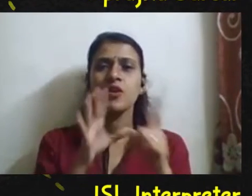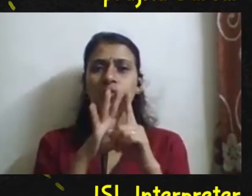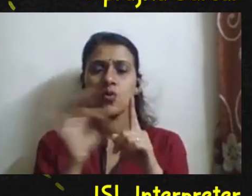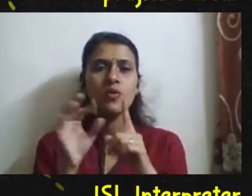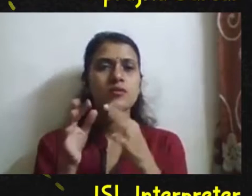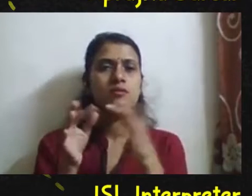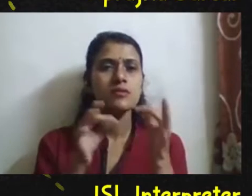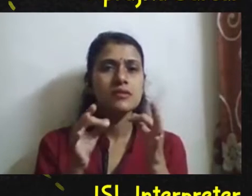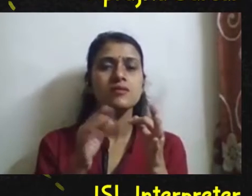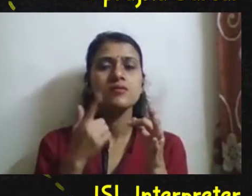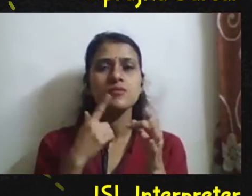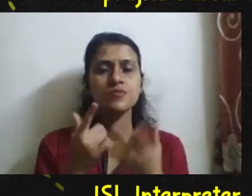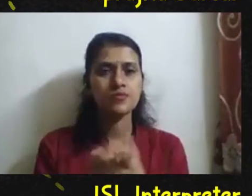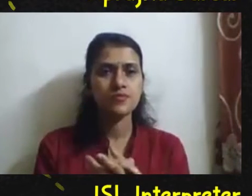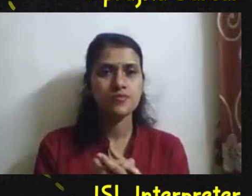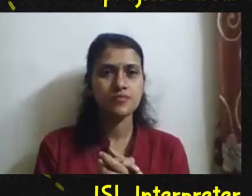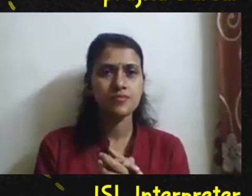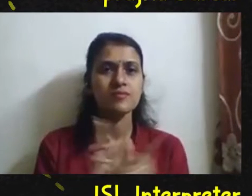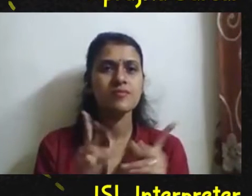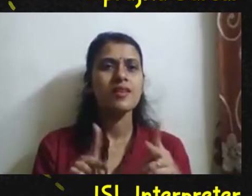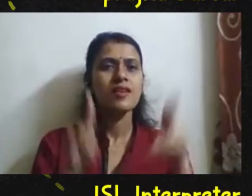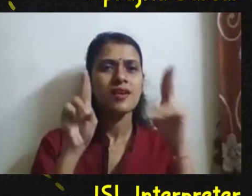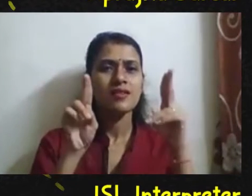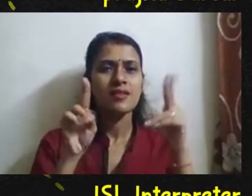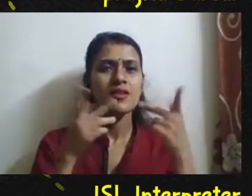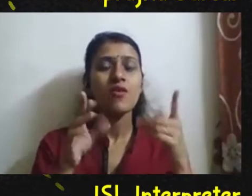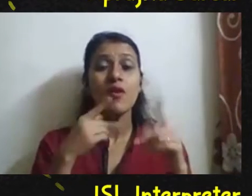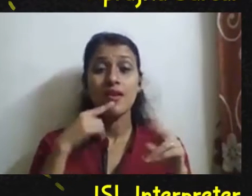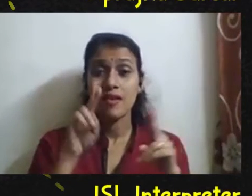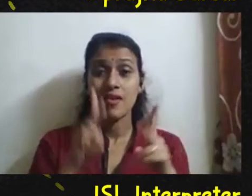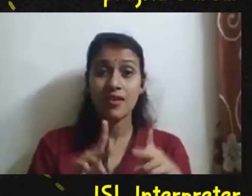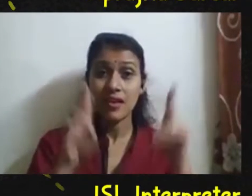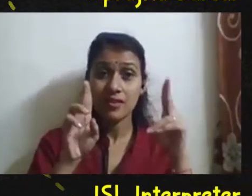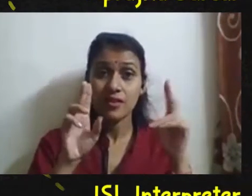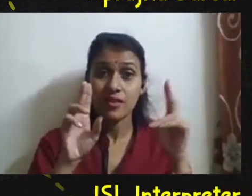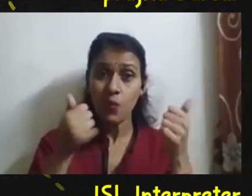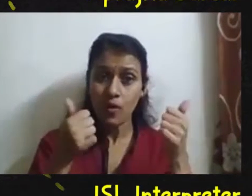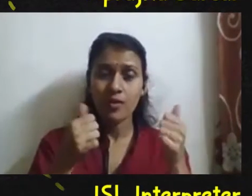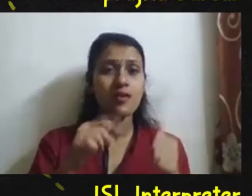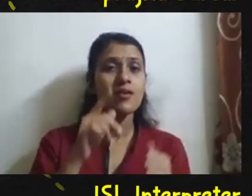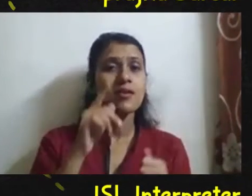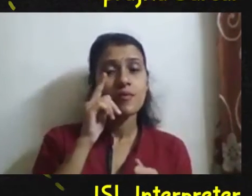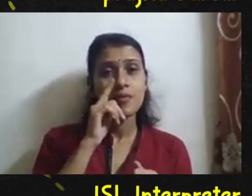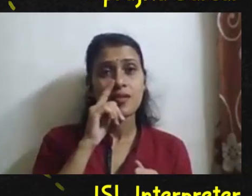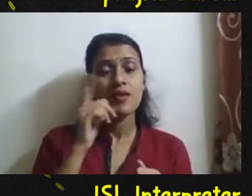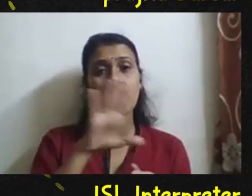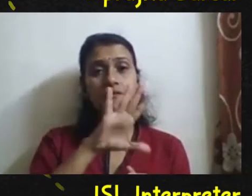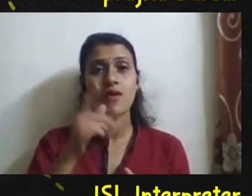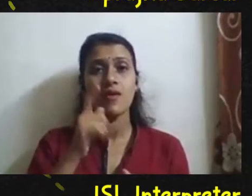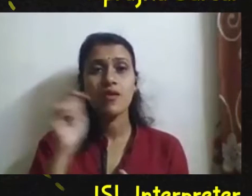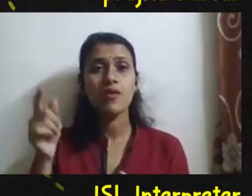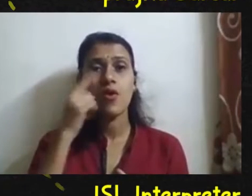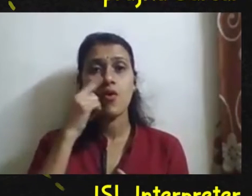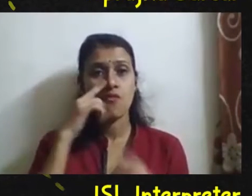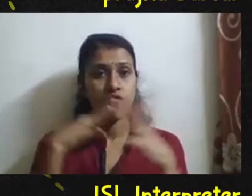this advertisement that cash benefits of 15 rupees for men and 25 rupees for women in these hospitals